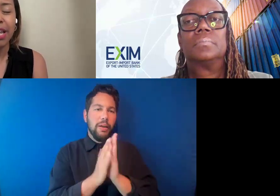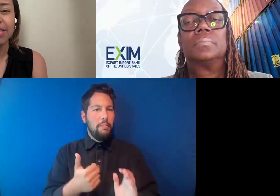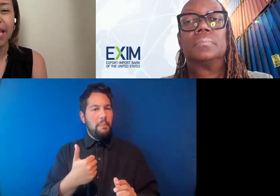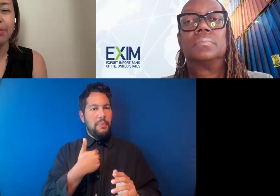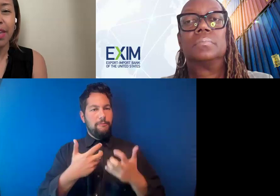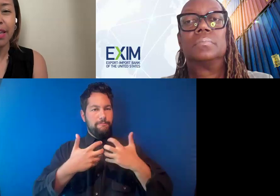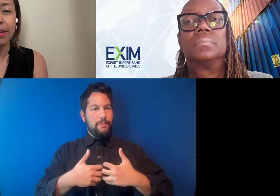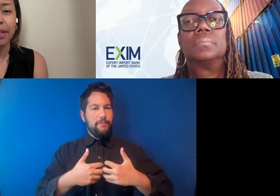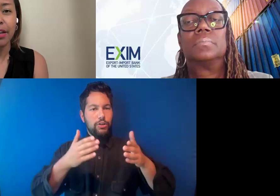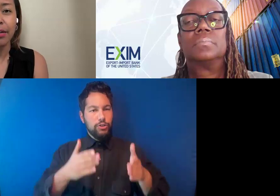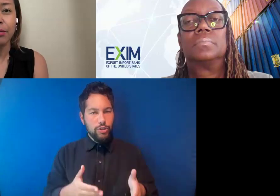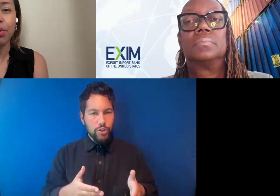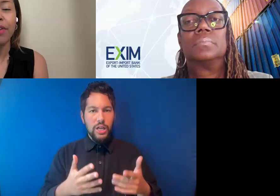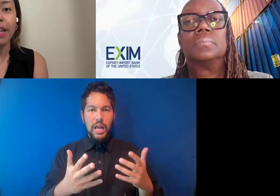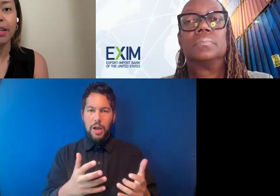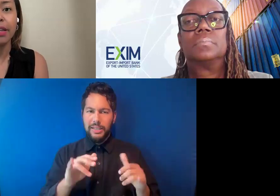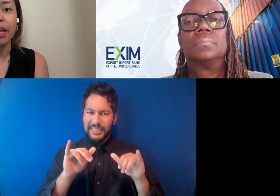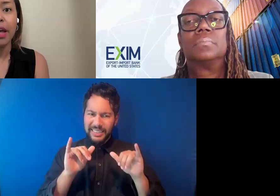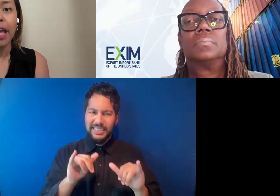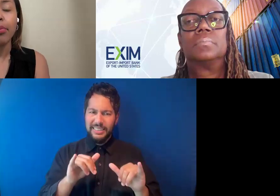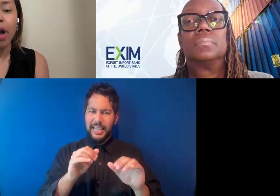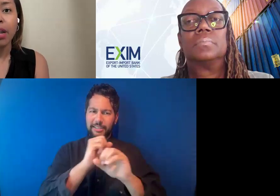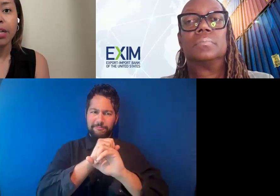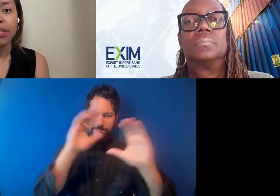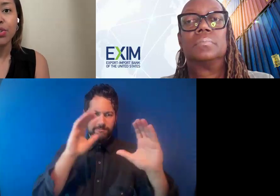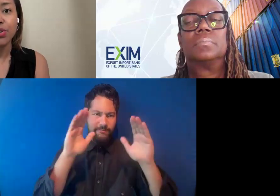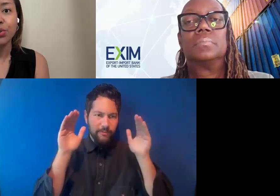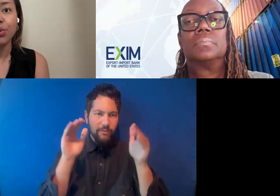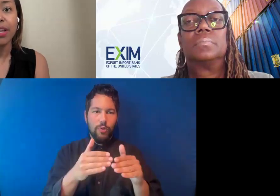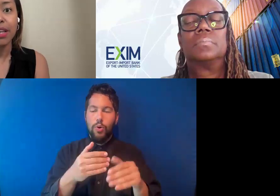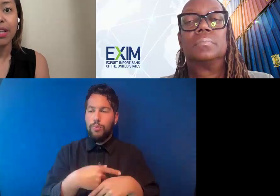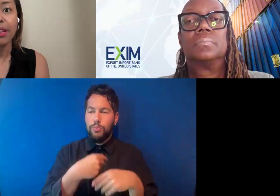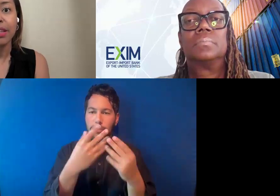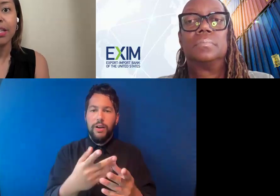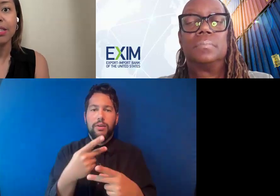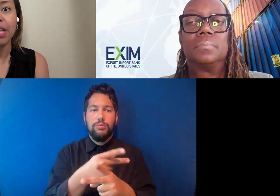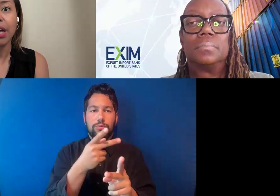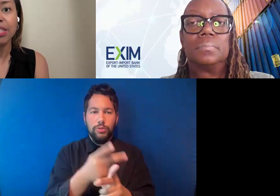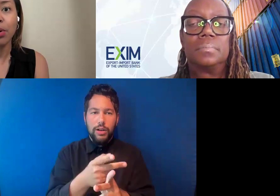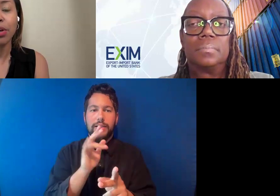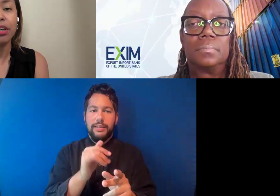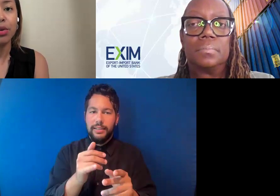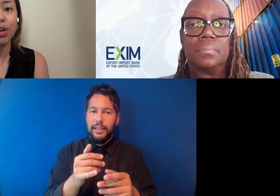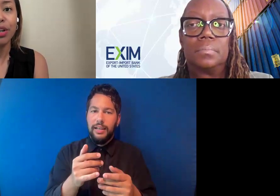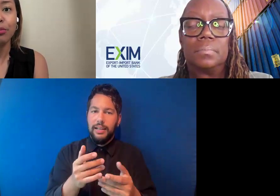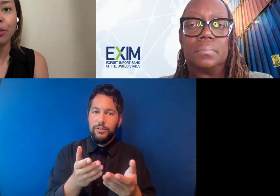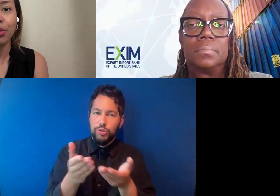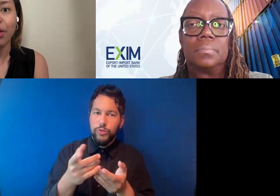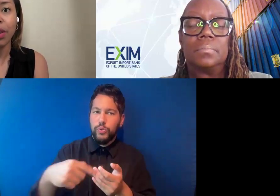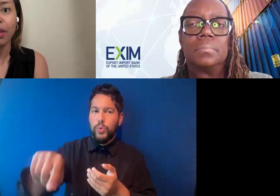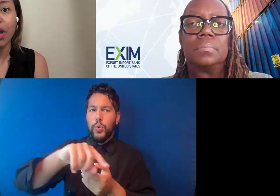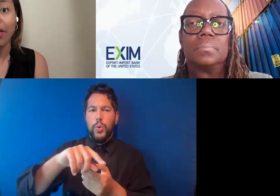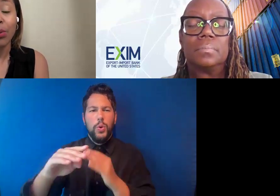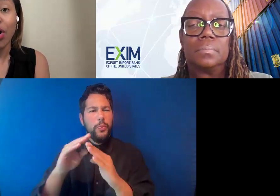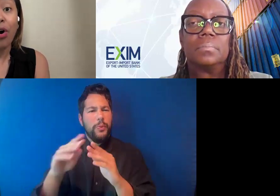wanted to stay within that same vein of providing a product to, again, this unspoken community